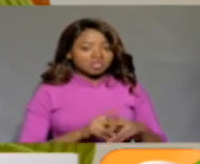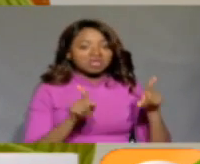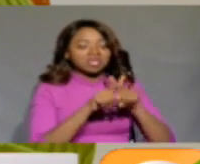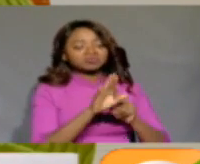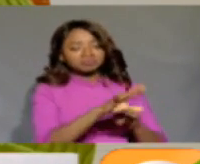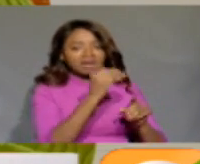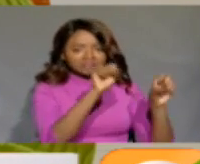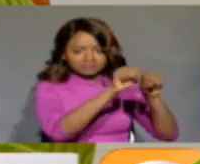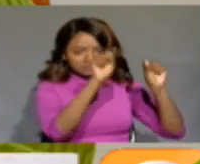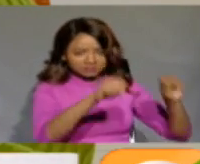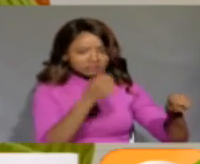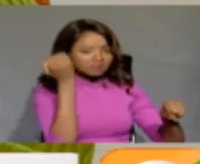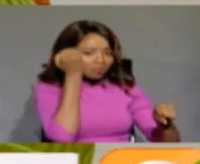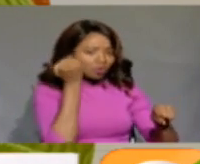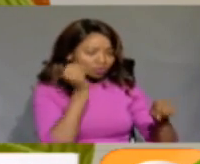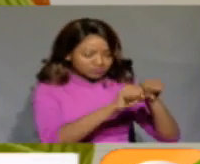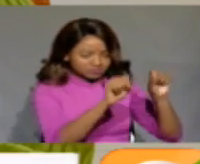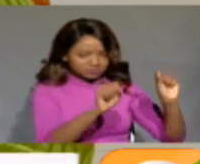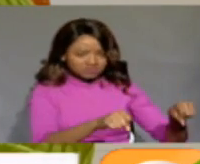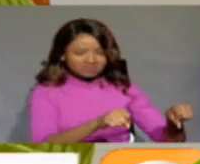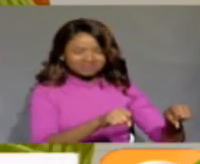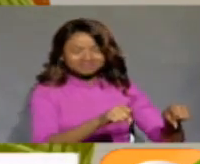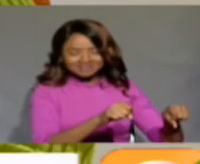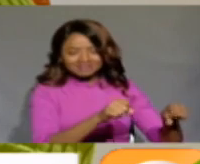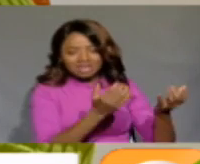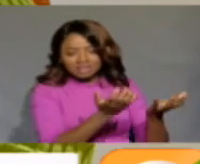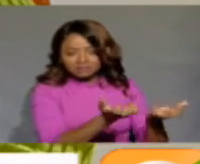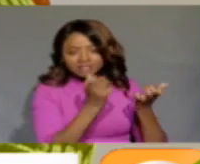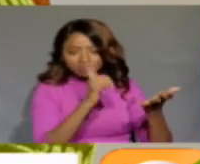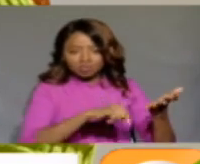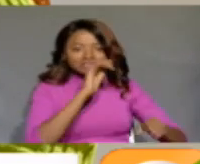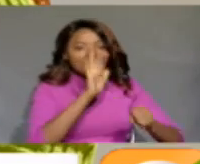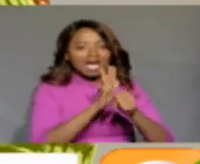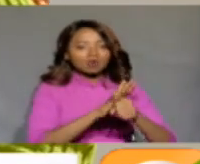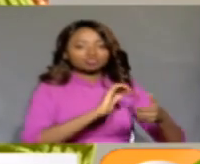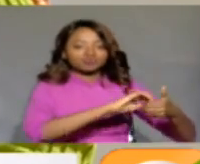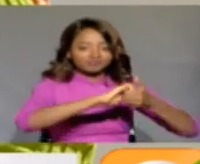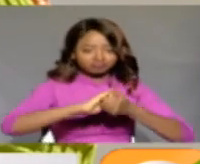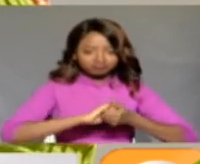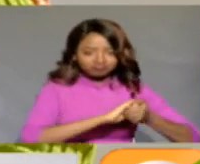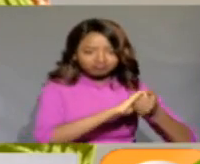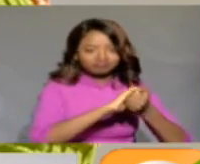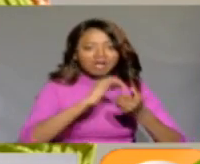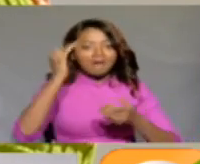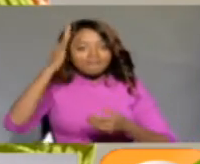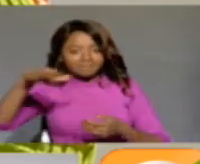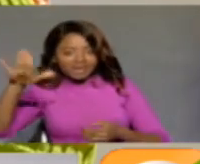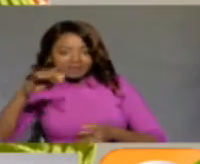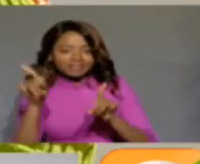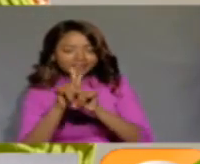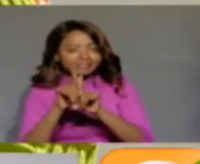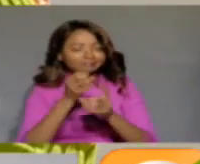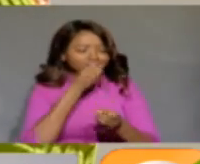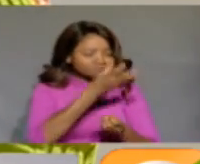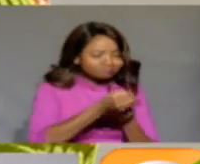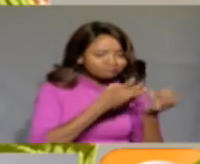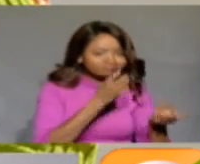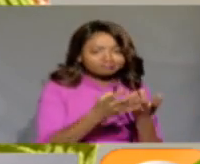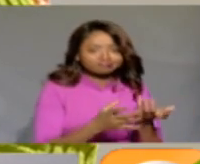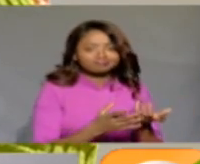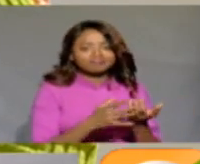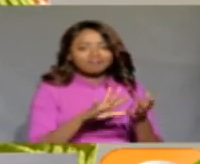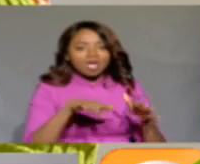of engagement, a lot of input from Parliament in terms of